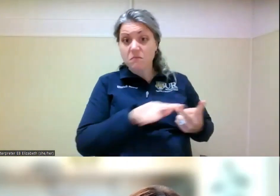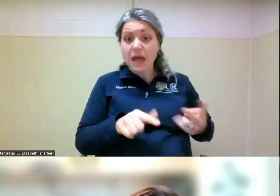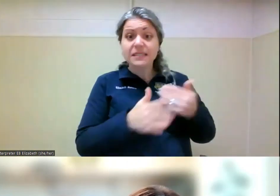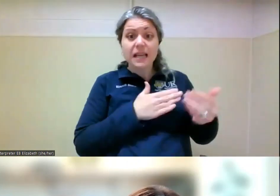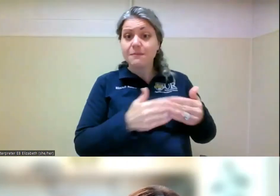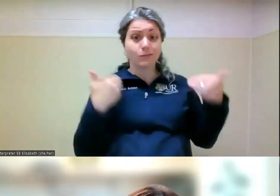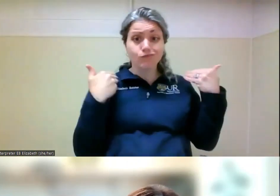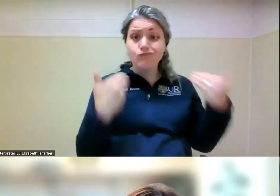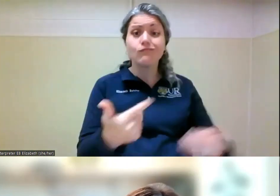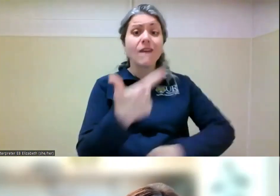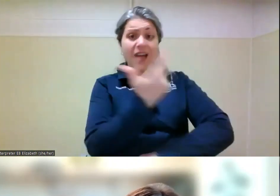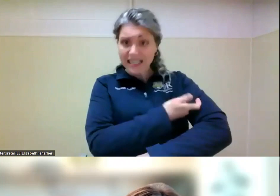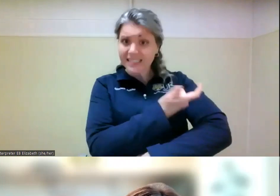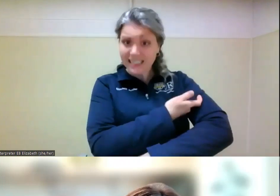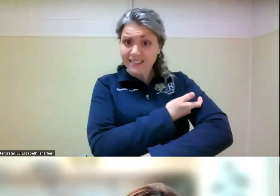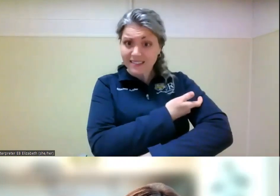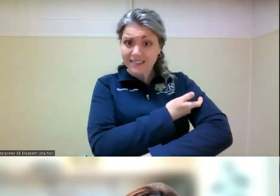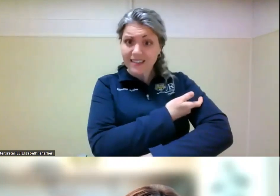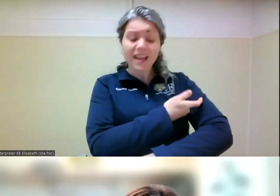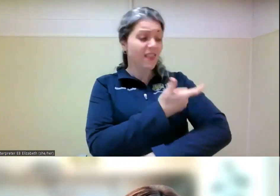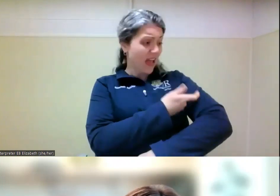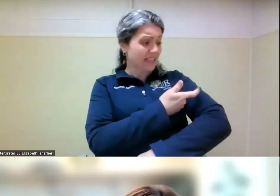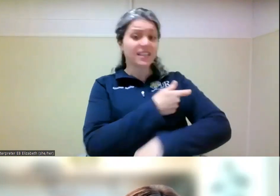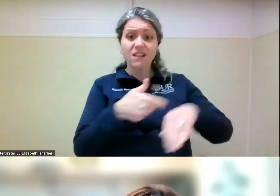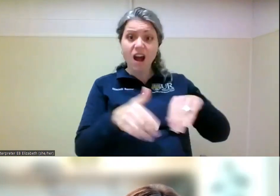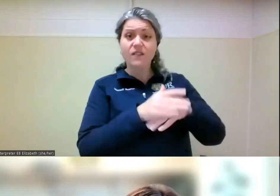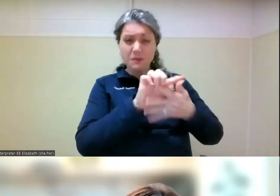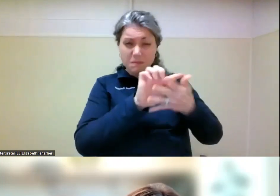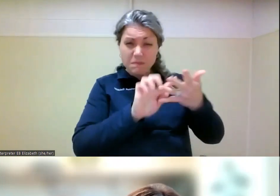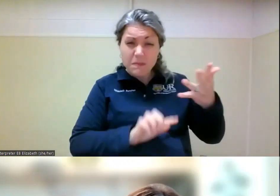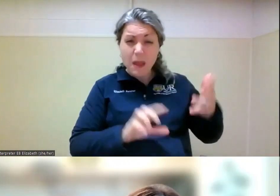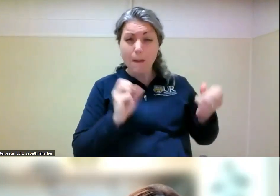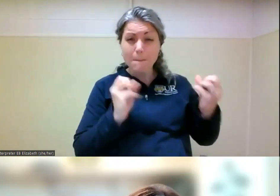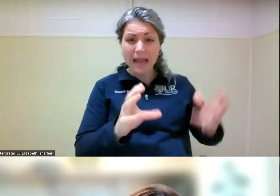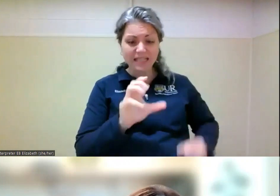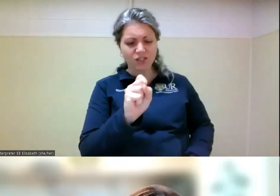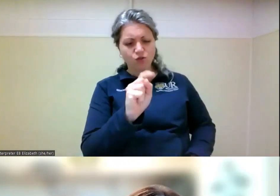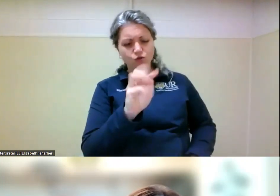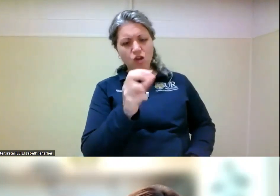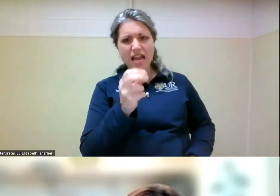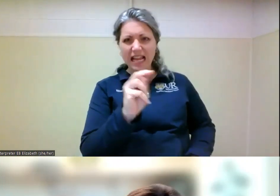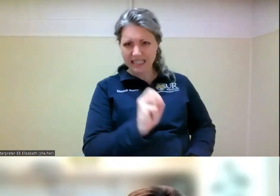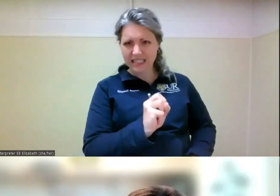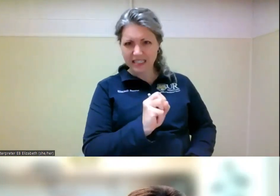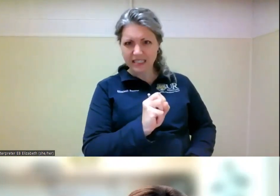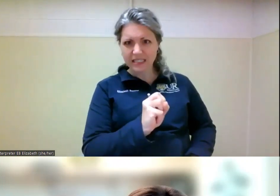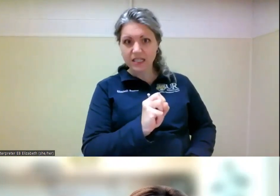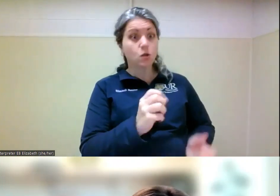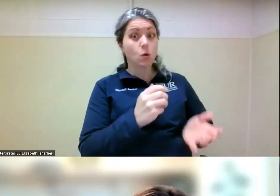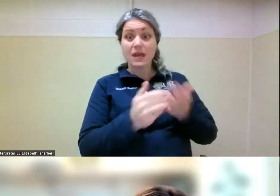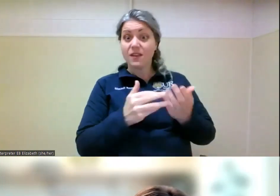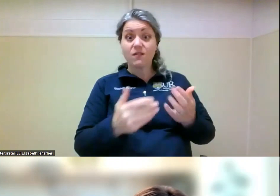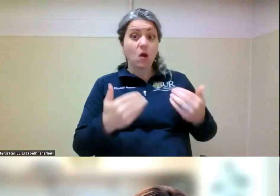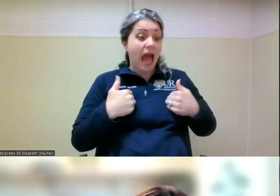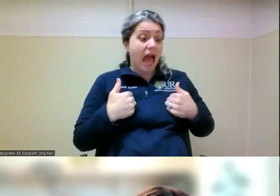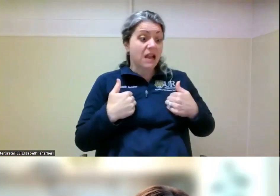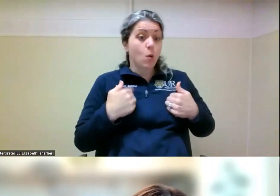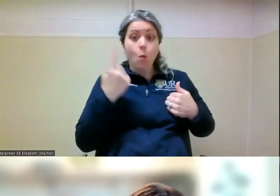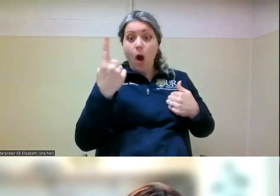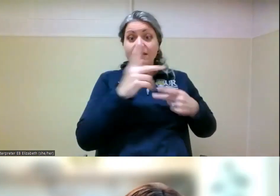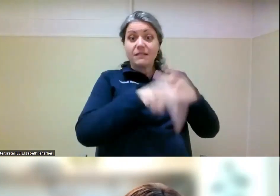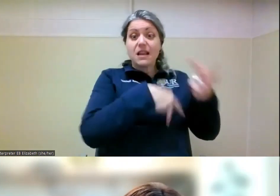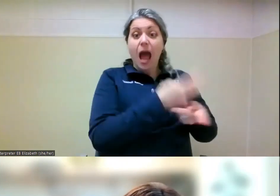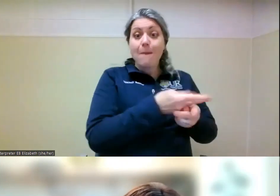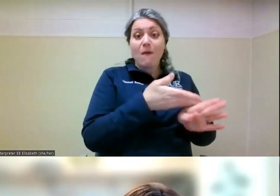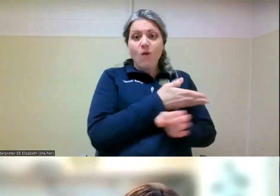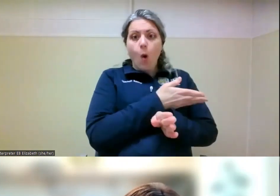get the vaccine because the vaccine covers multiple strains. So even if you've had one of the strains, the vaccine